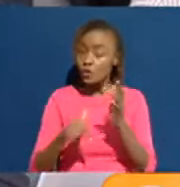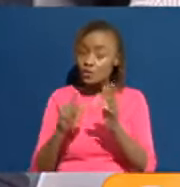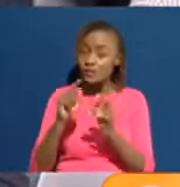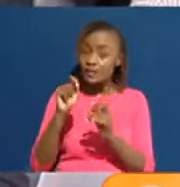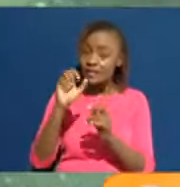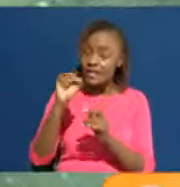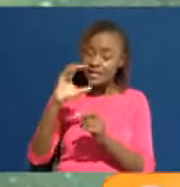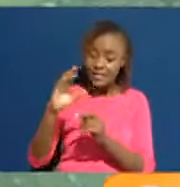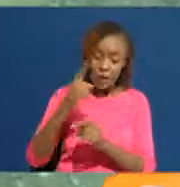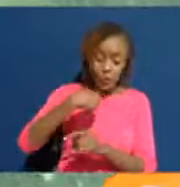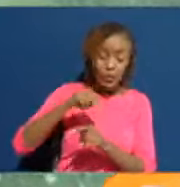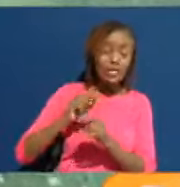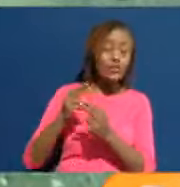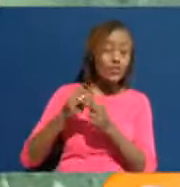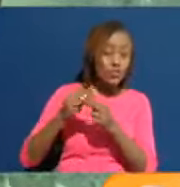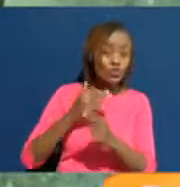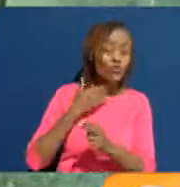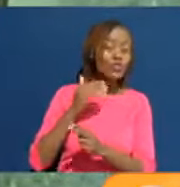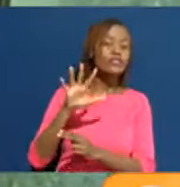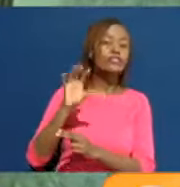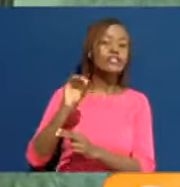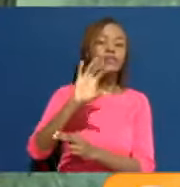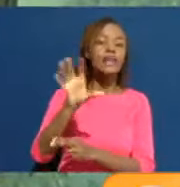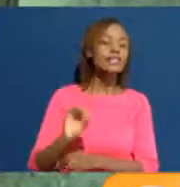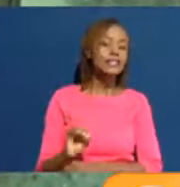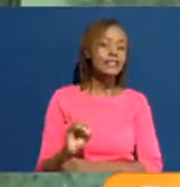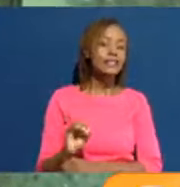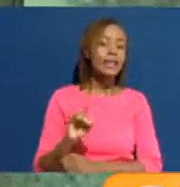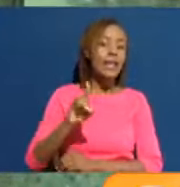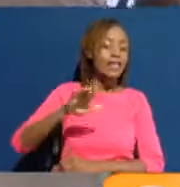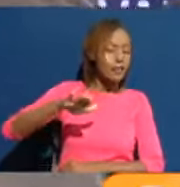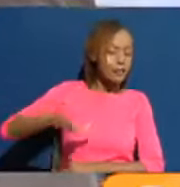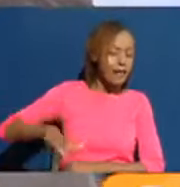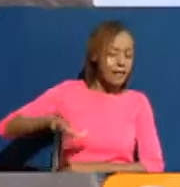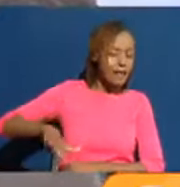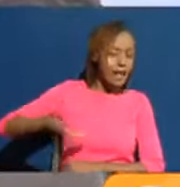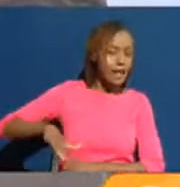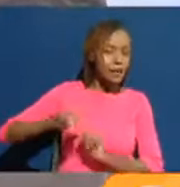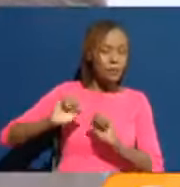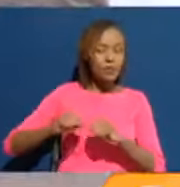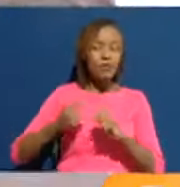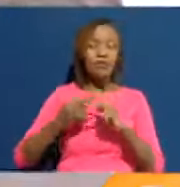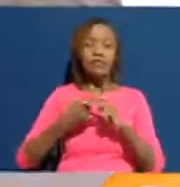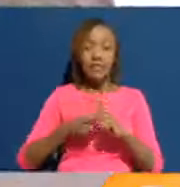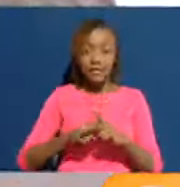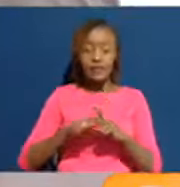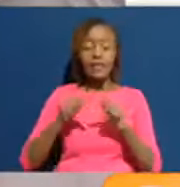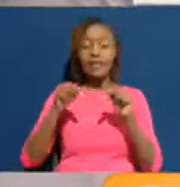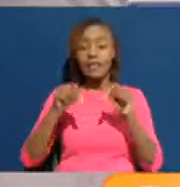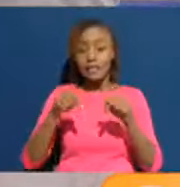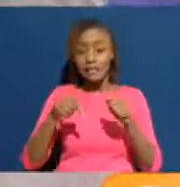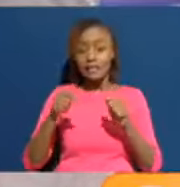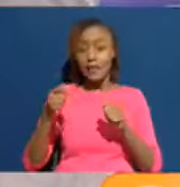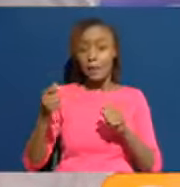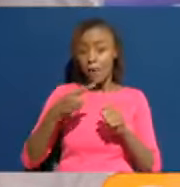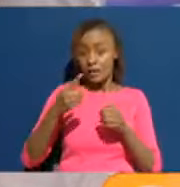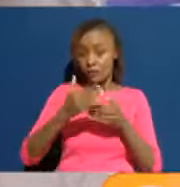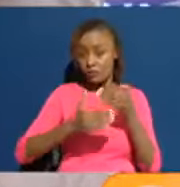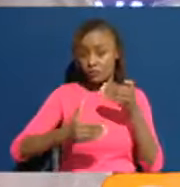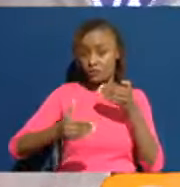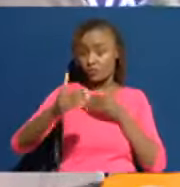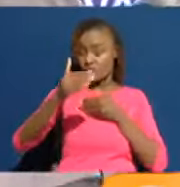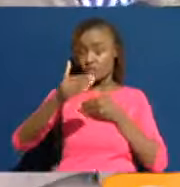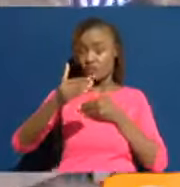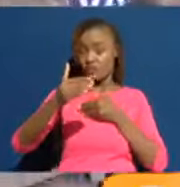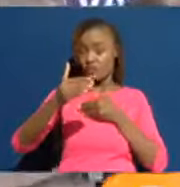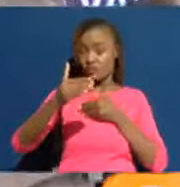next 50%. Bakshishi ya nyongeza hiyo itajumuishwa kuanzia Julai mosi mwaka huu na kulipwa kuanzia mwezi